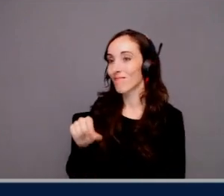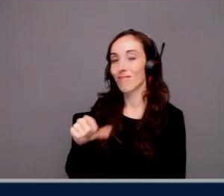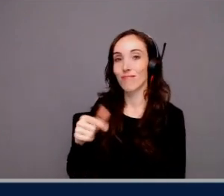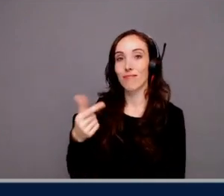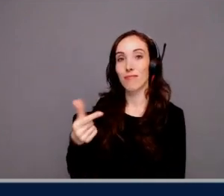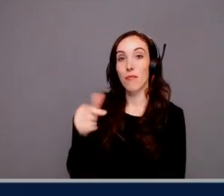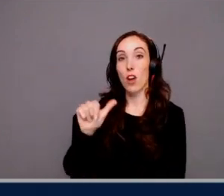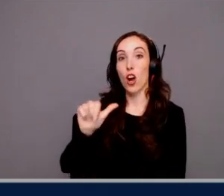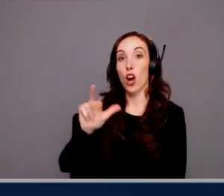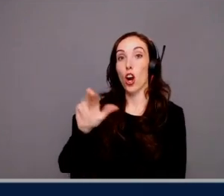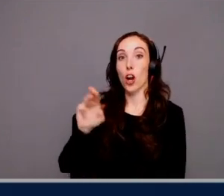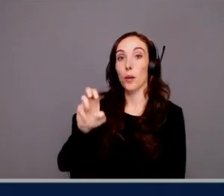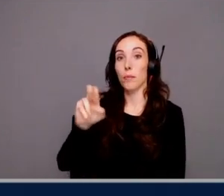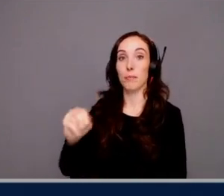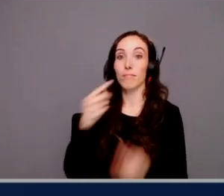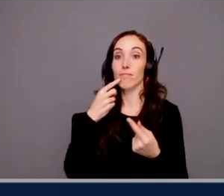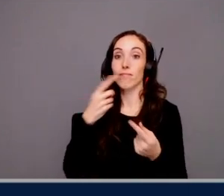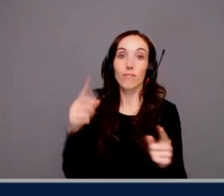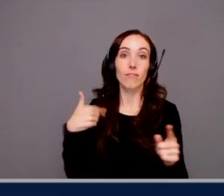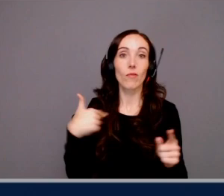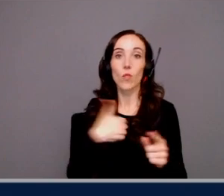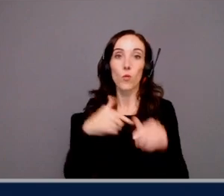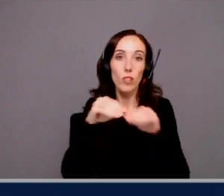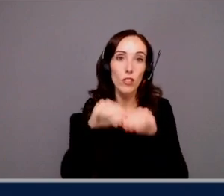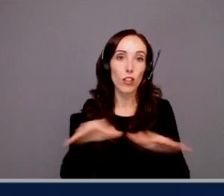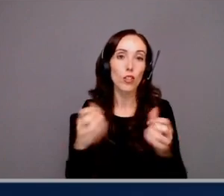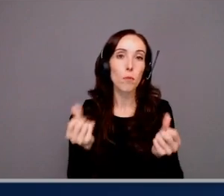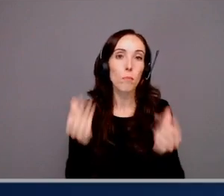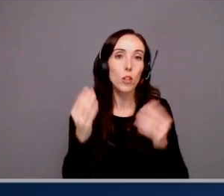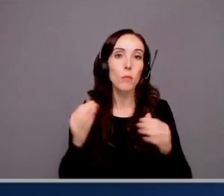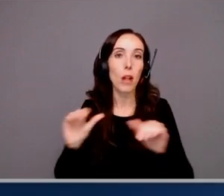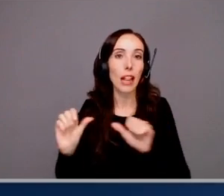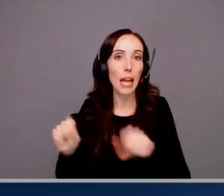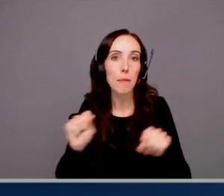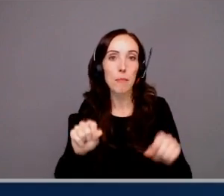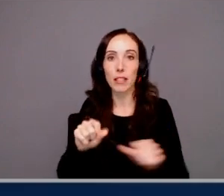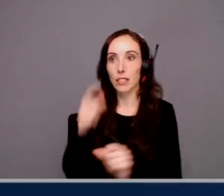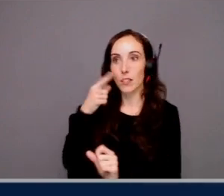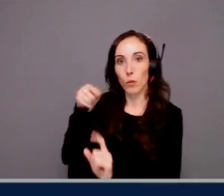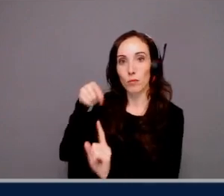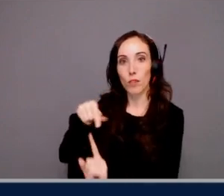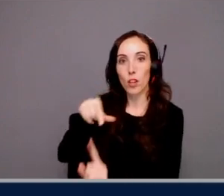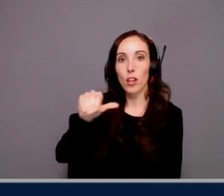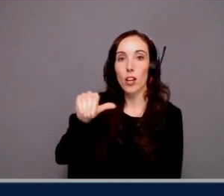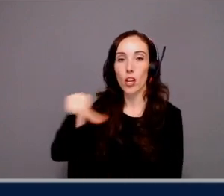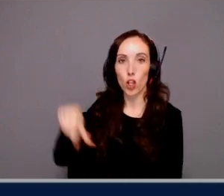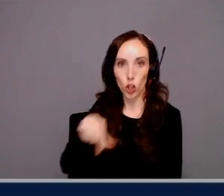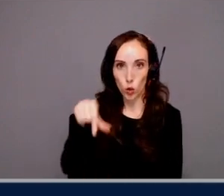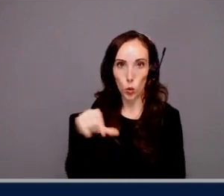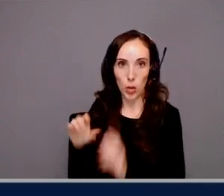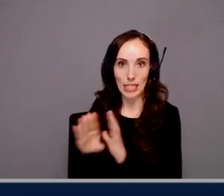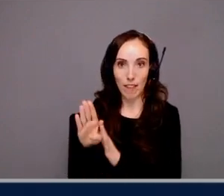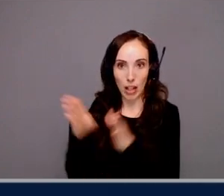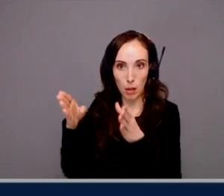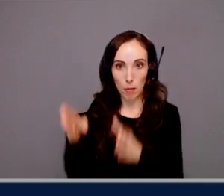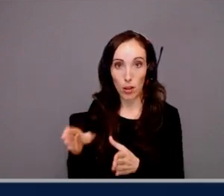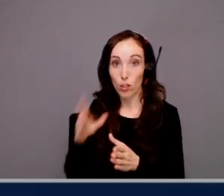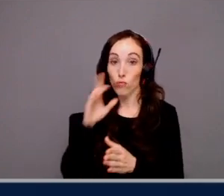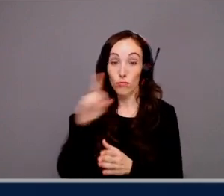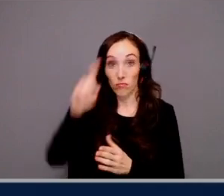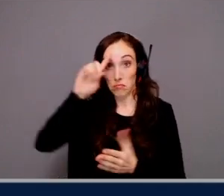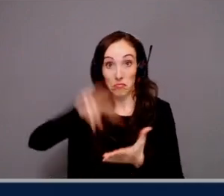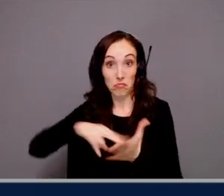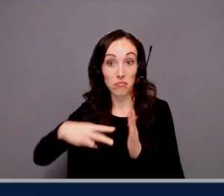we launched multiple capabilities within Amazon Q Developer, especially software agents, which is aimed to automate a lot of workflows